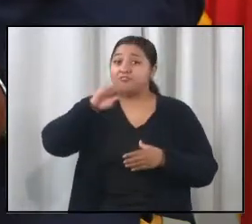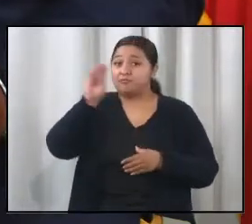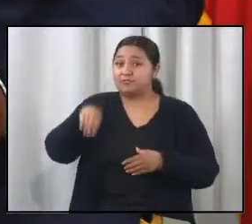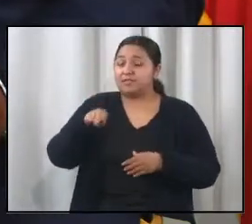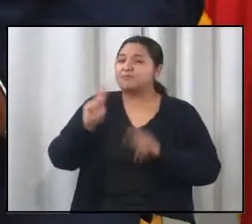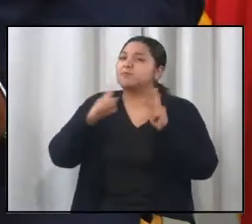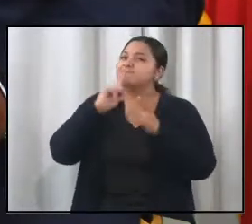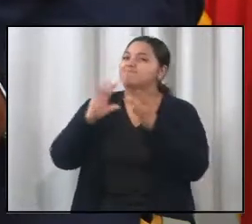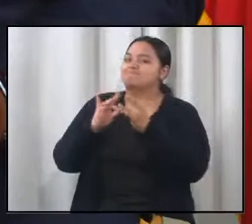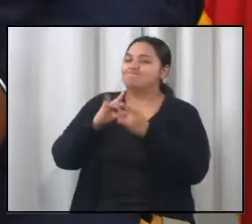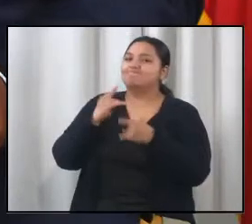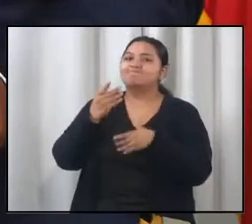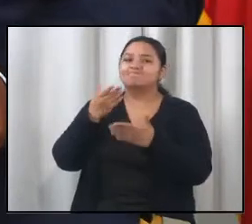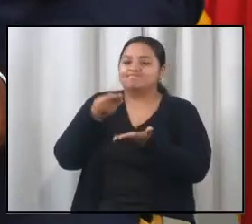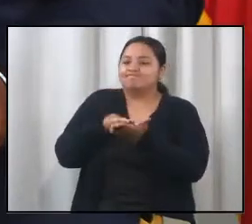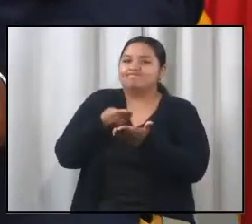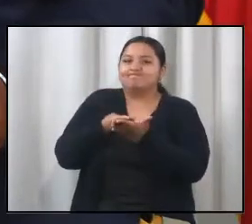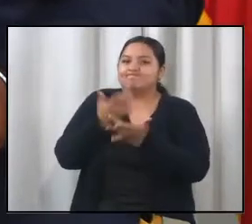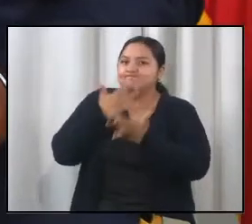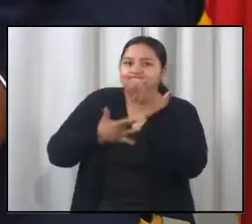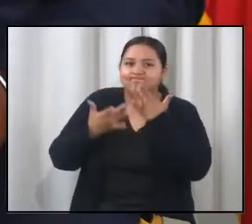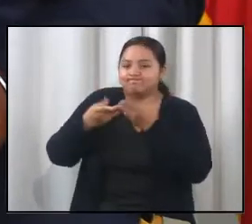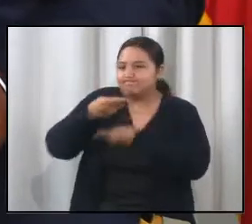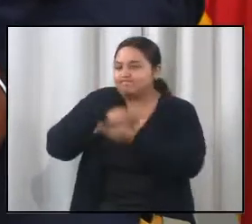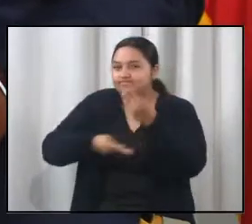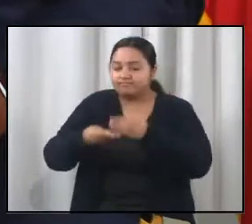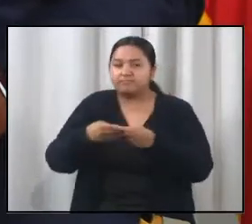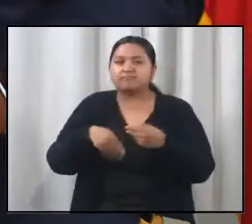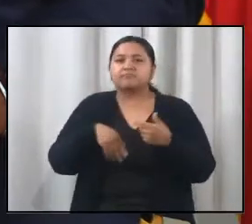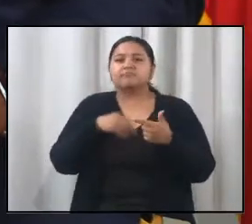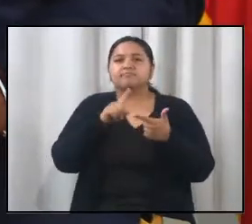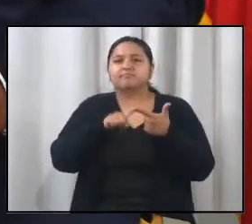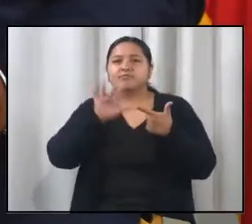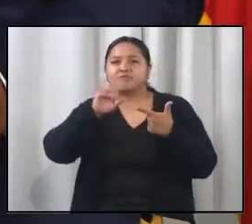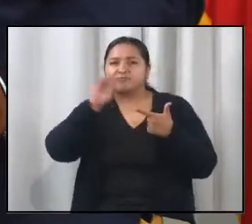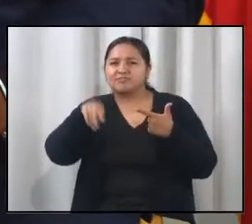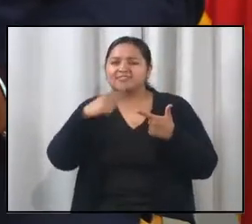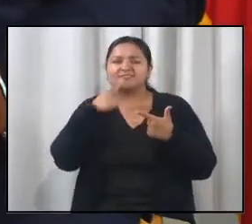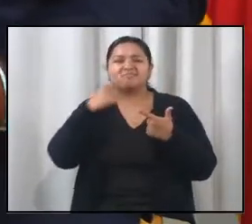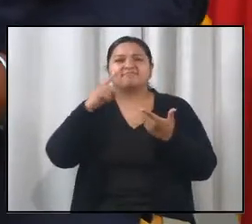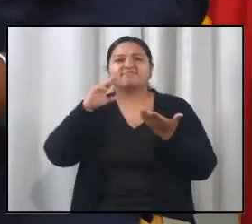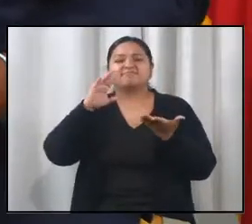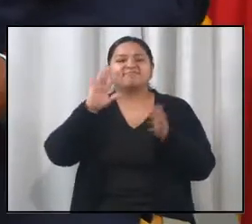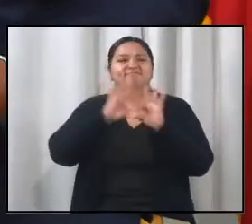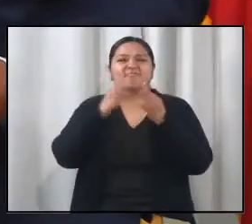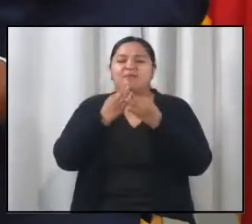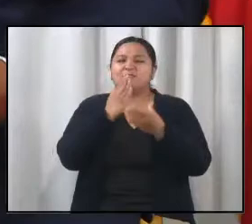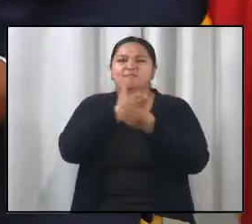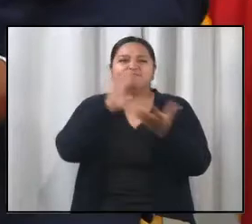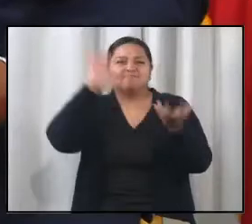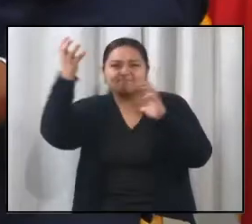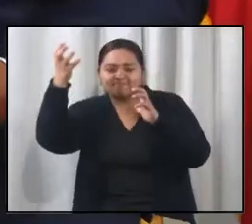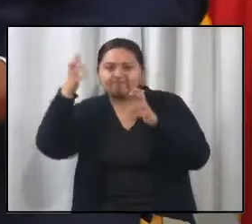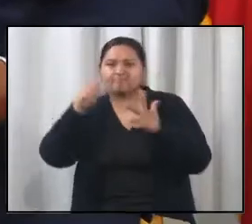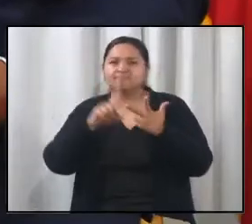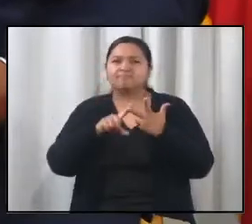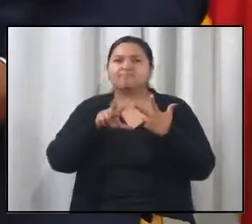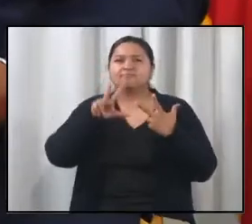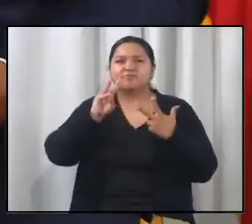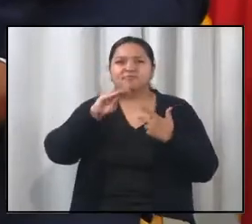hardship, 27% said due to family disruption, and 16% said it was due to an eviction that they went